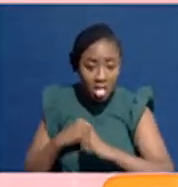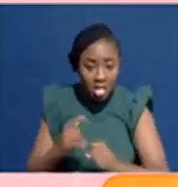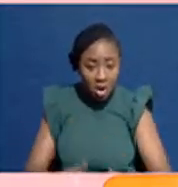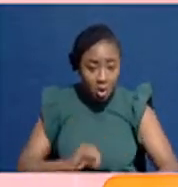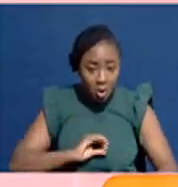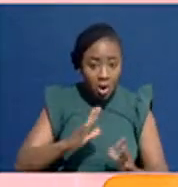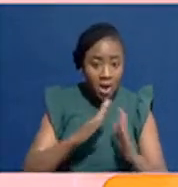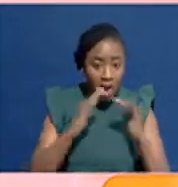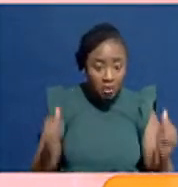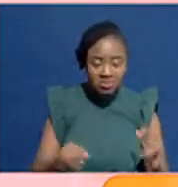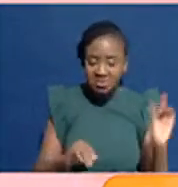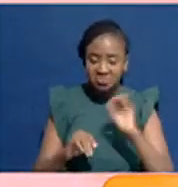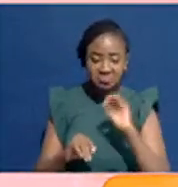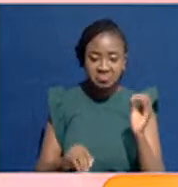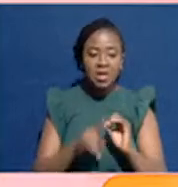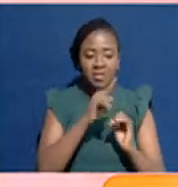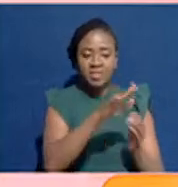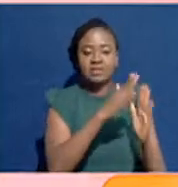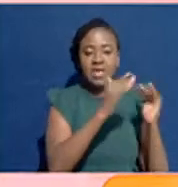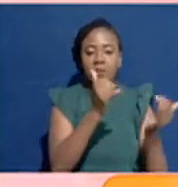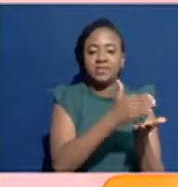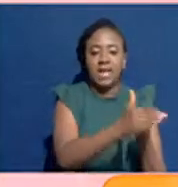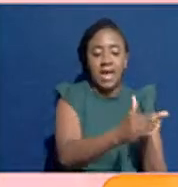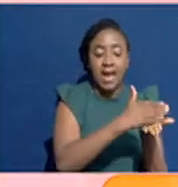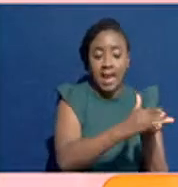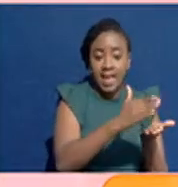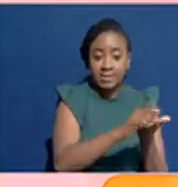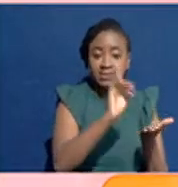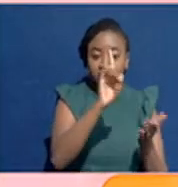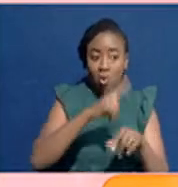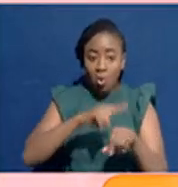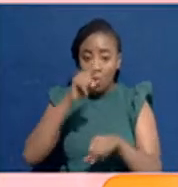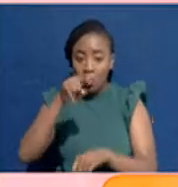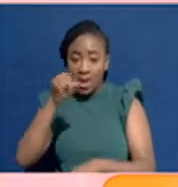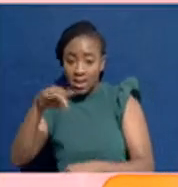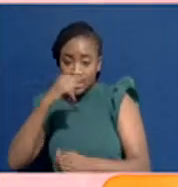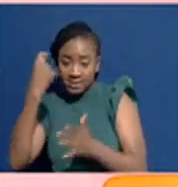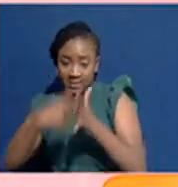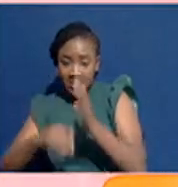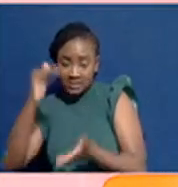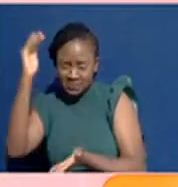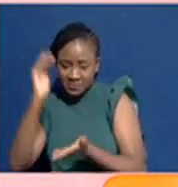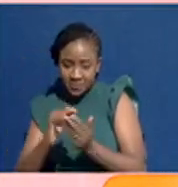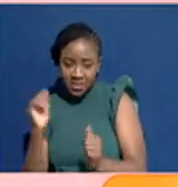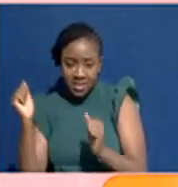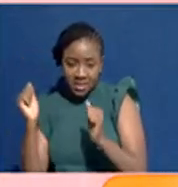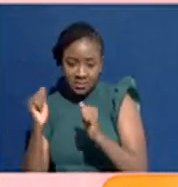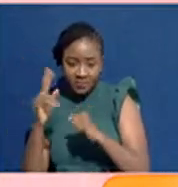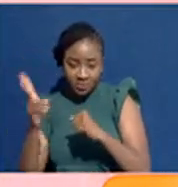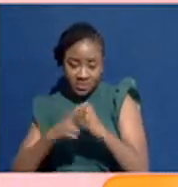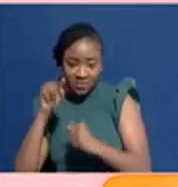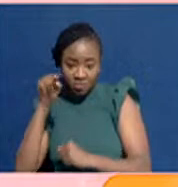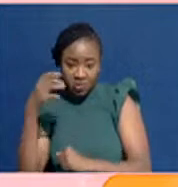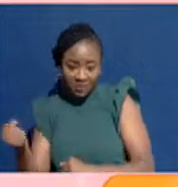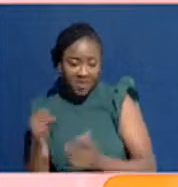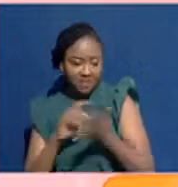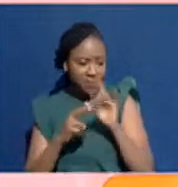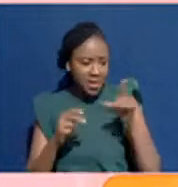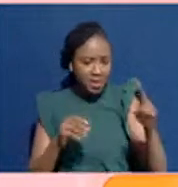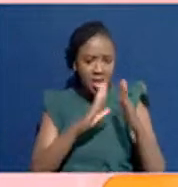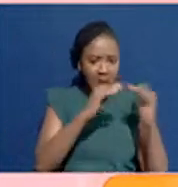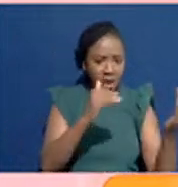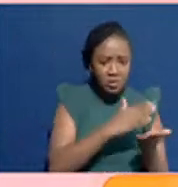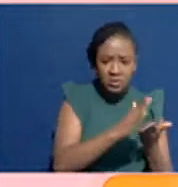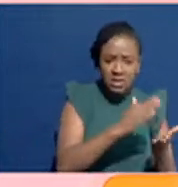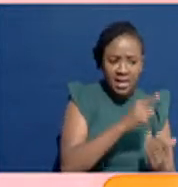spaces. And for rental spaces to work, once this tax is reduced from 10% to 7.5, it reduces the amount the